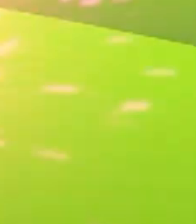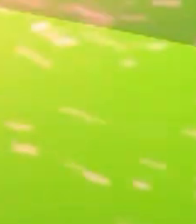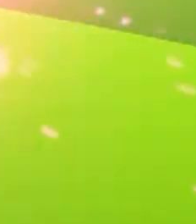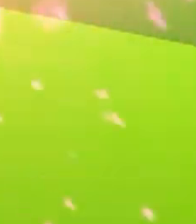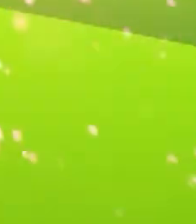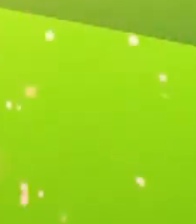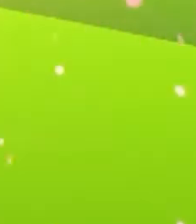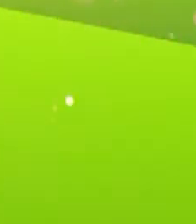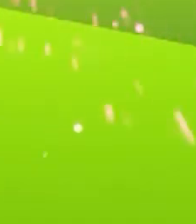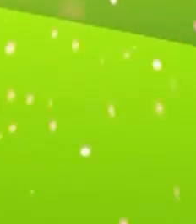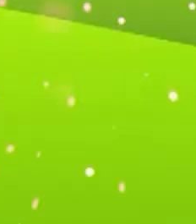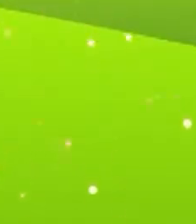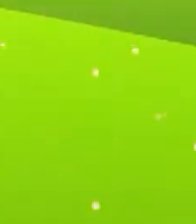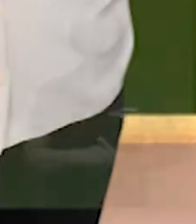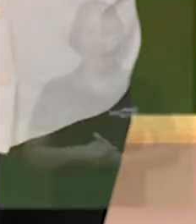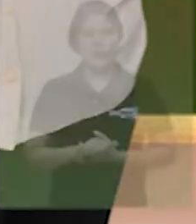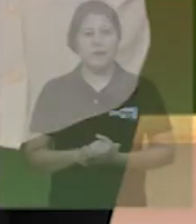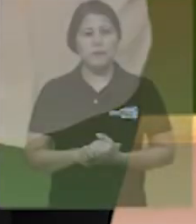Eliz.